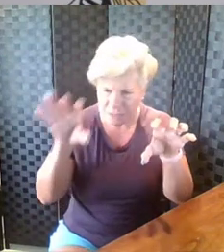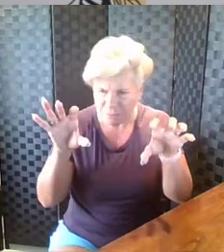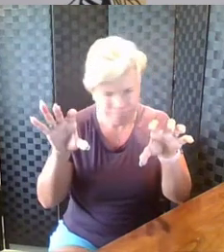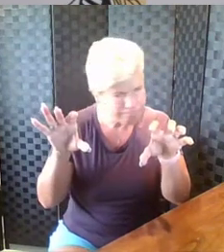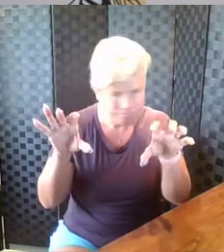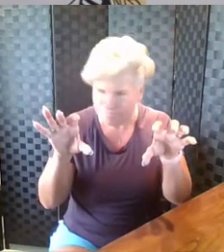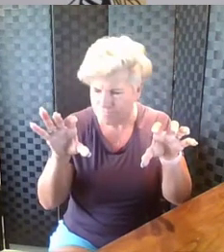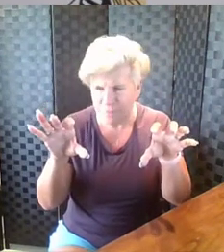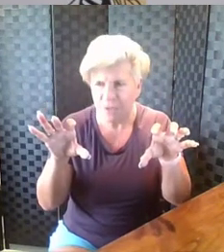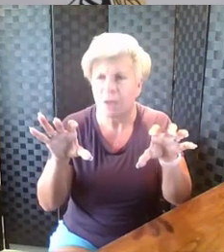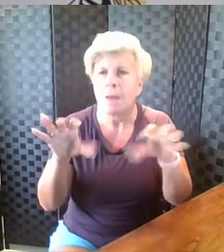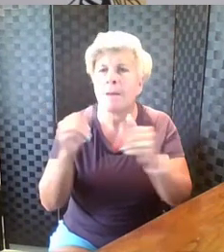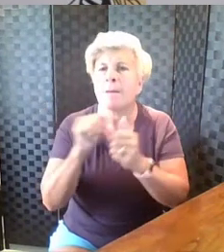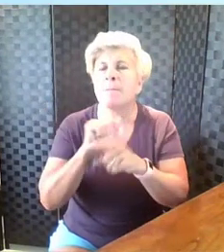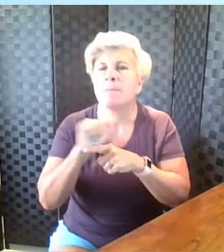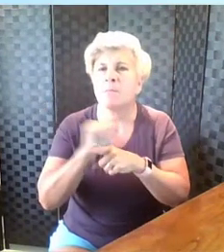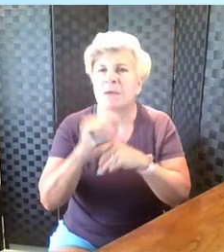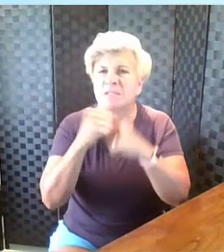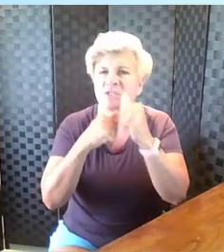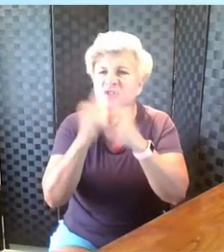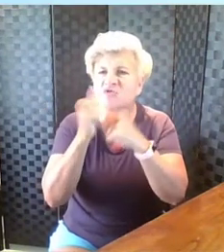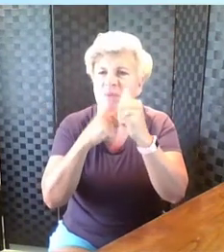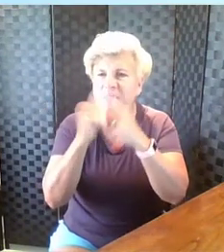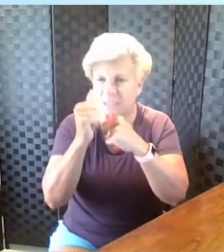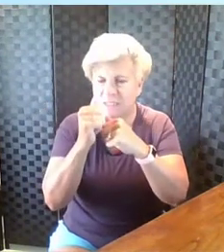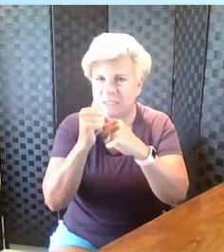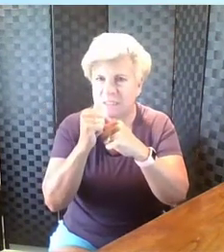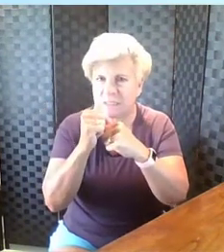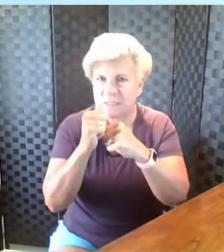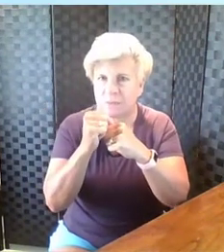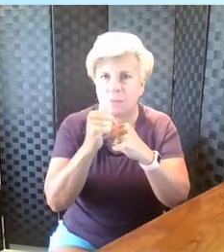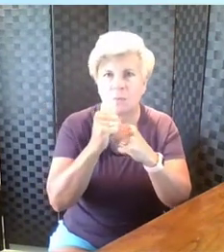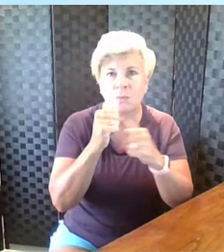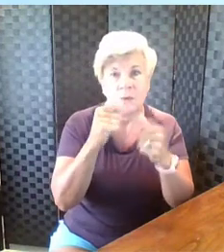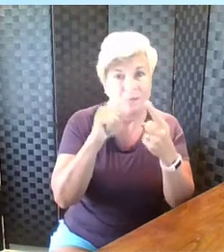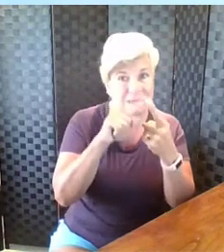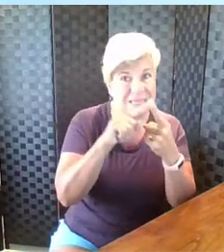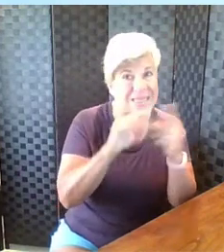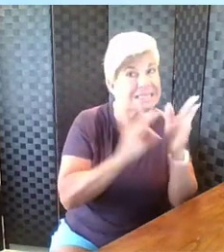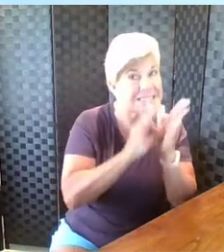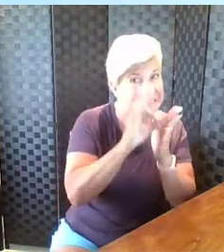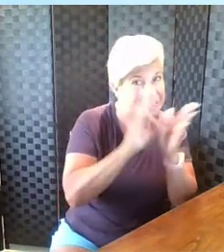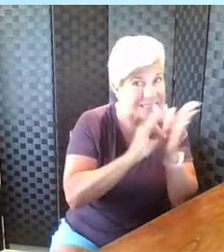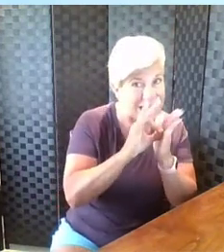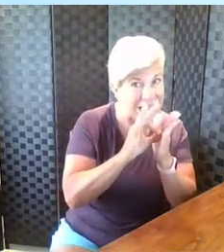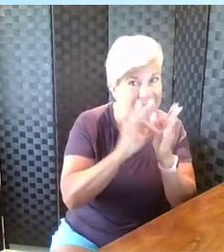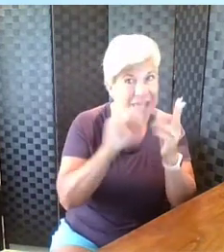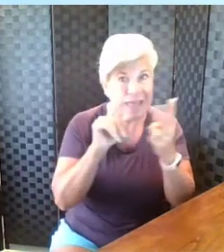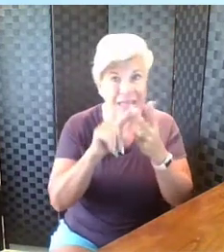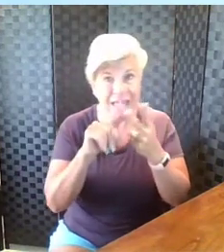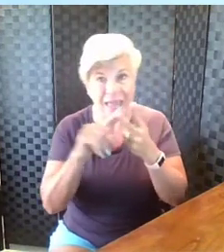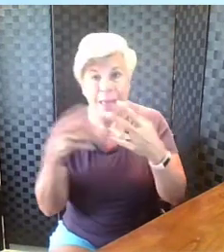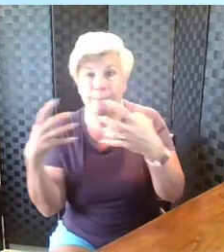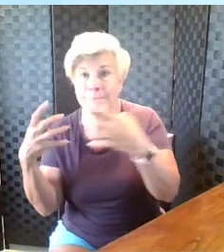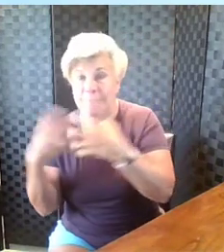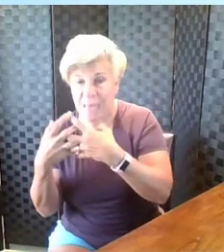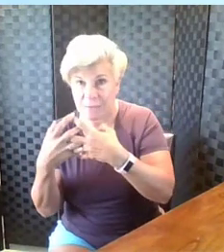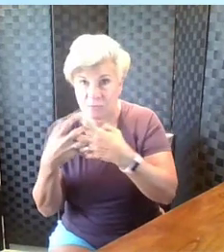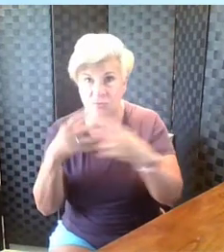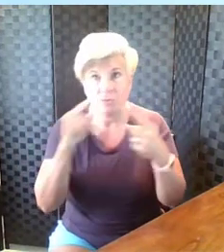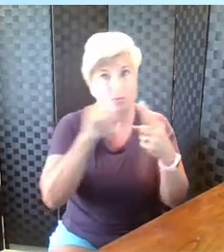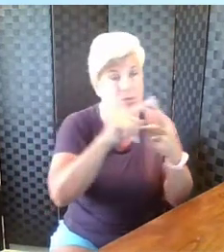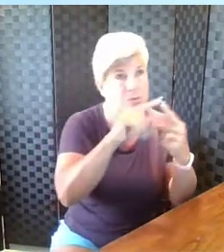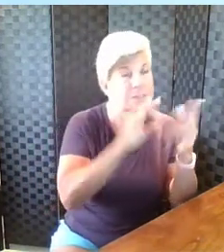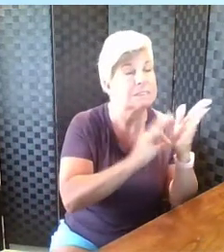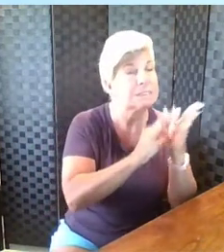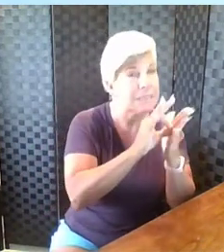strategies we talked about a little bit ago. Do you remember what they were? Right, we can count and we can match.